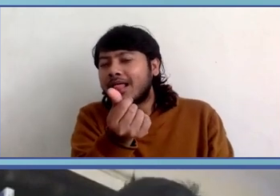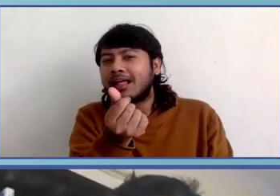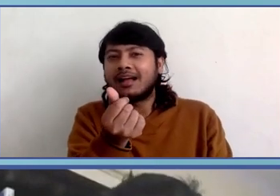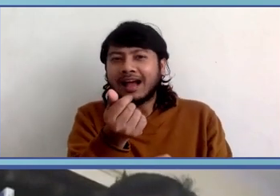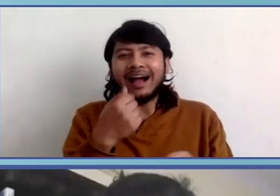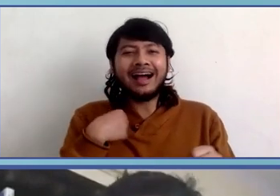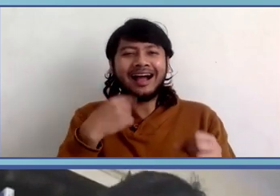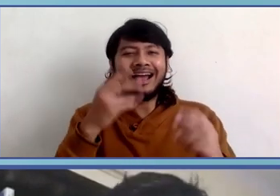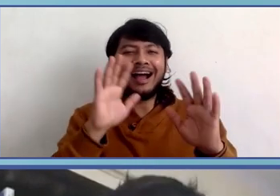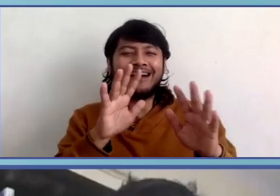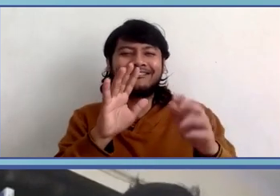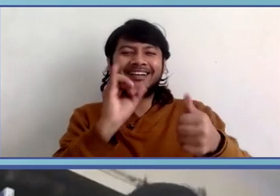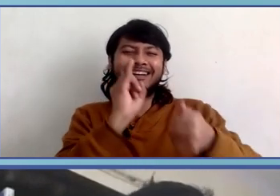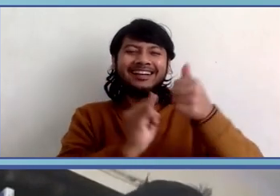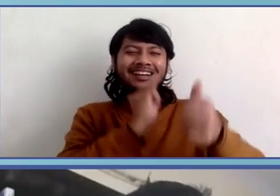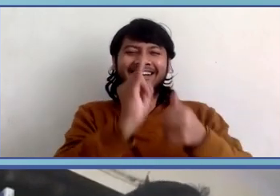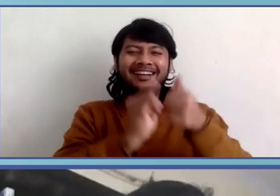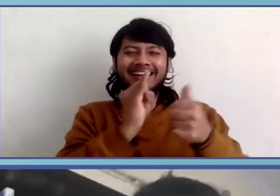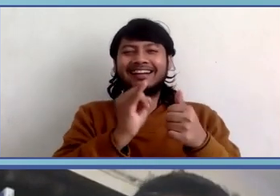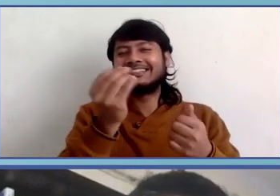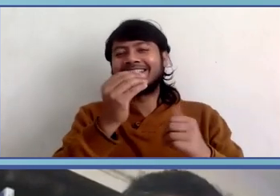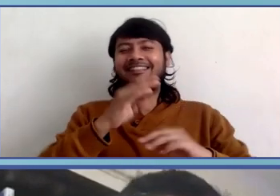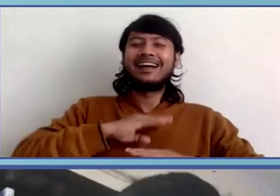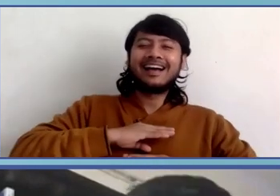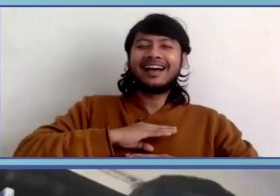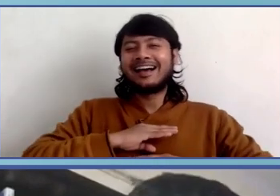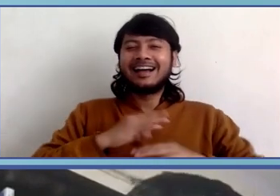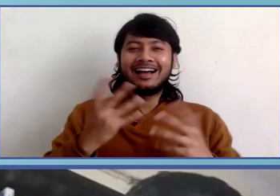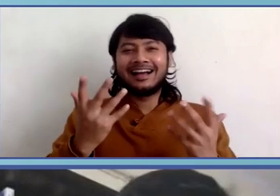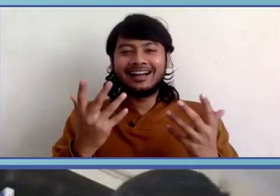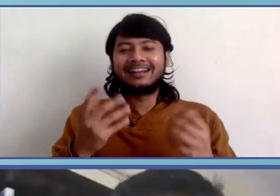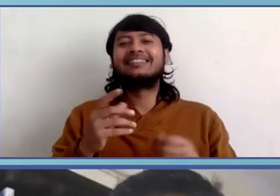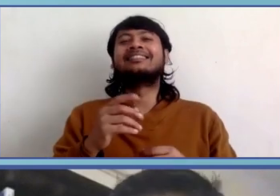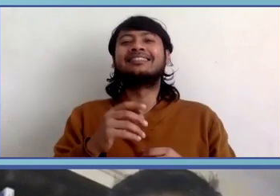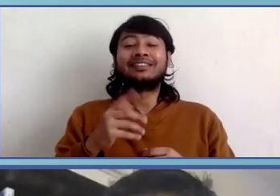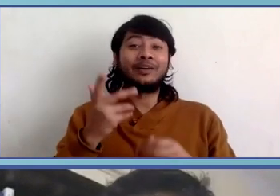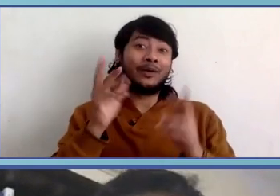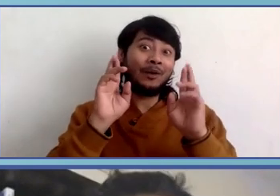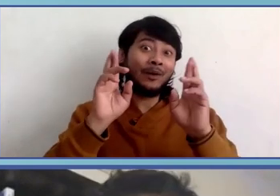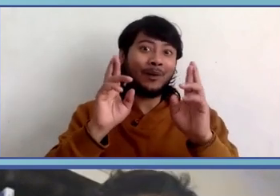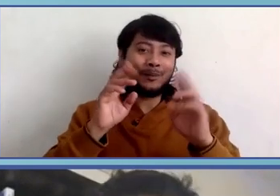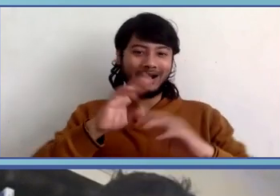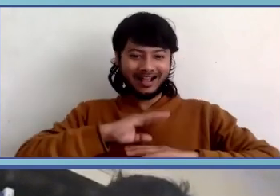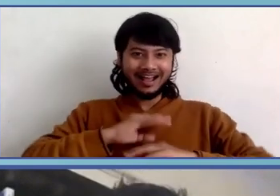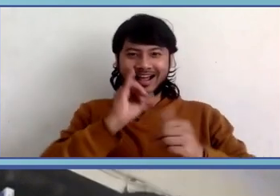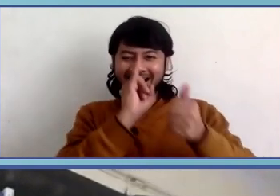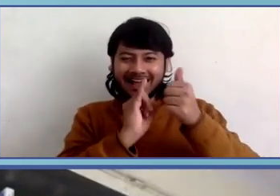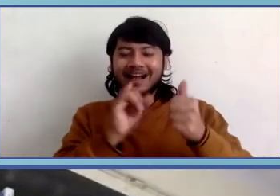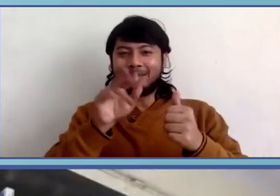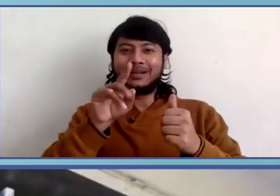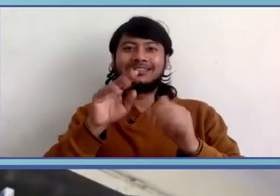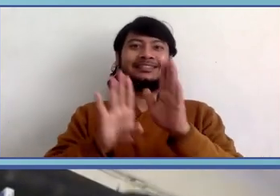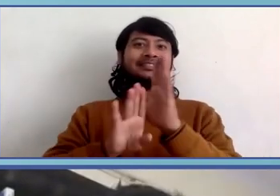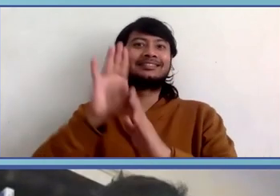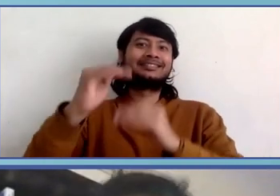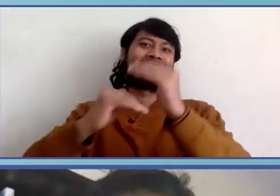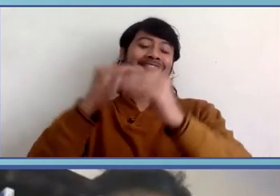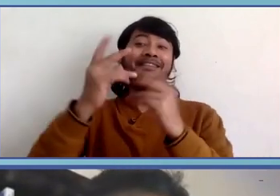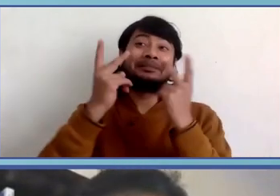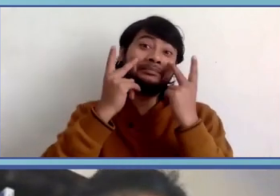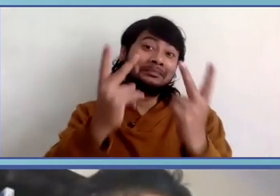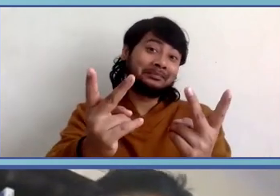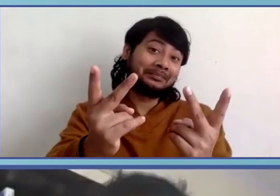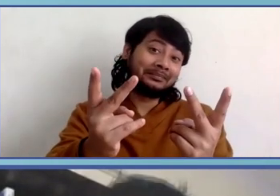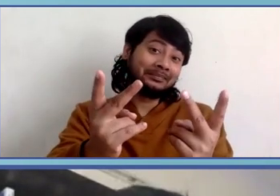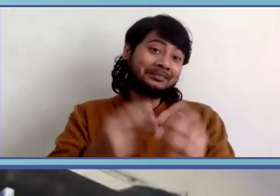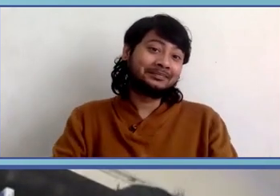That dissatisfaction will lead to something more beautiful in future. Let's see how it goes. True. Do you